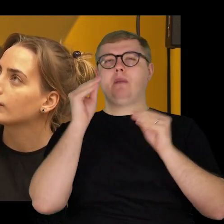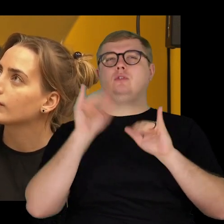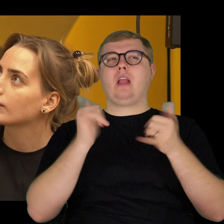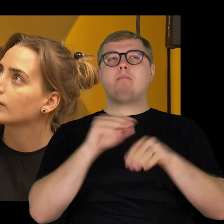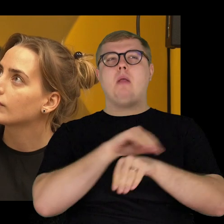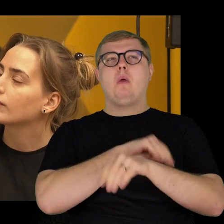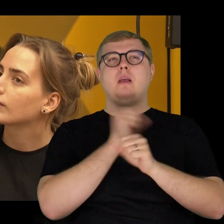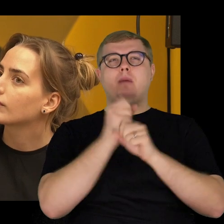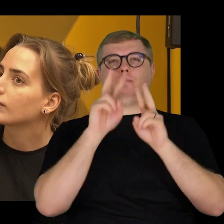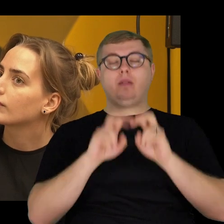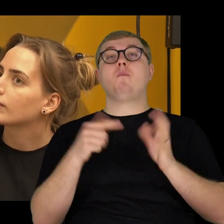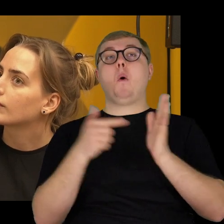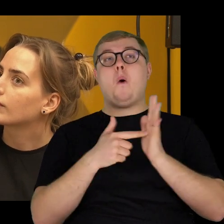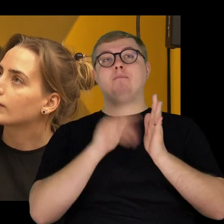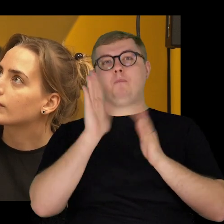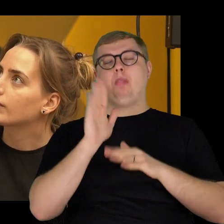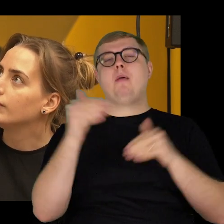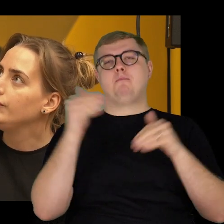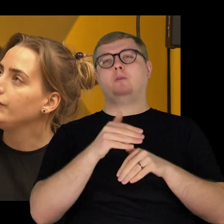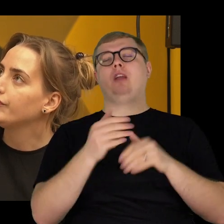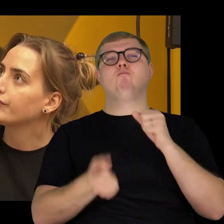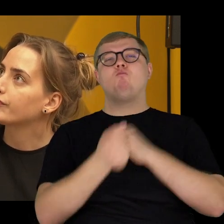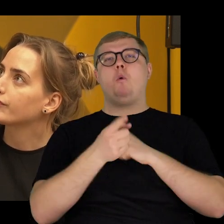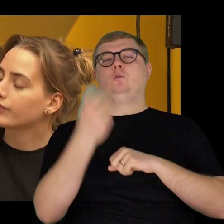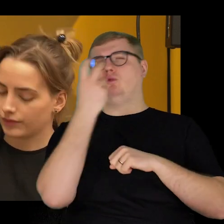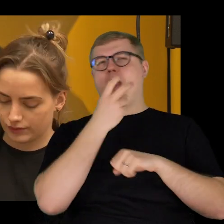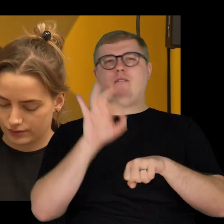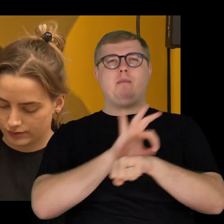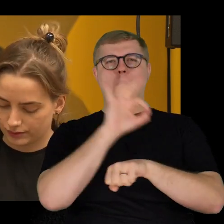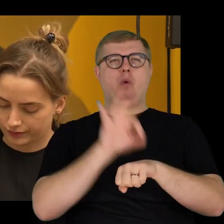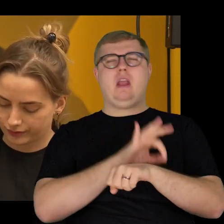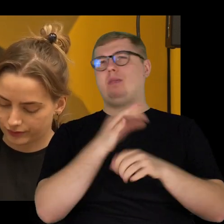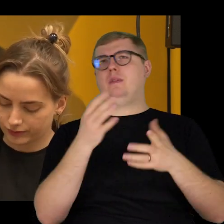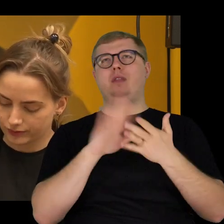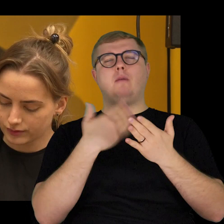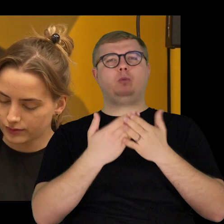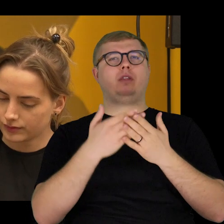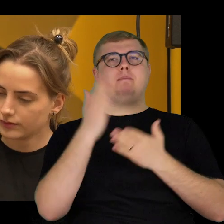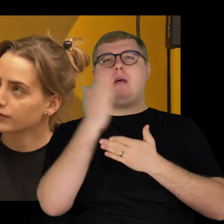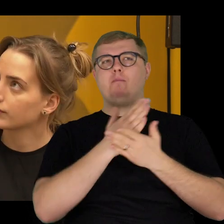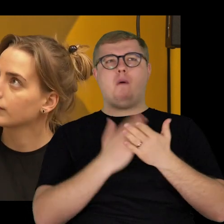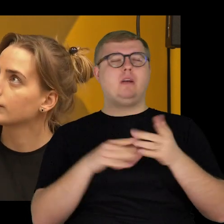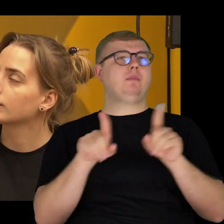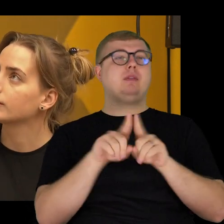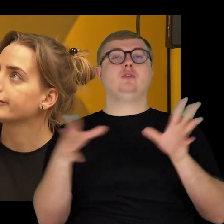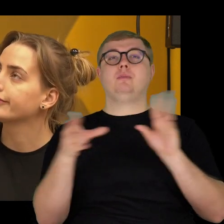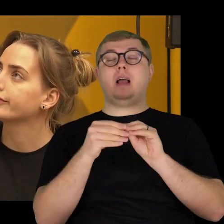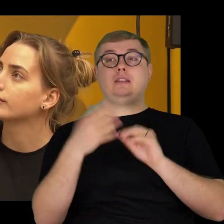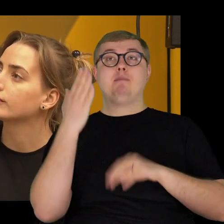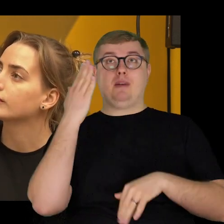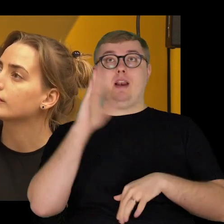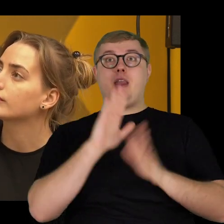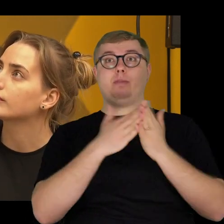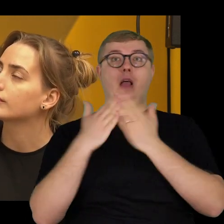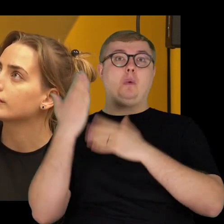very interesting projects through mapping and together with literature studies. I know